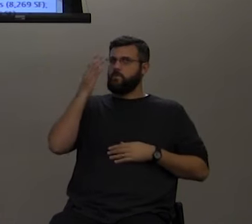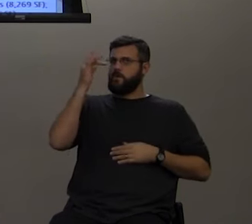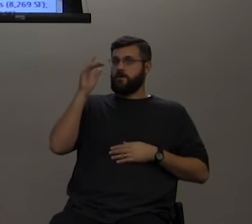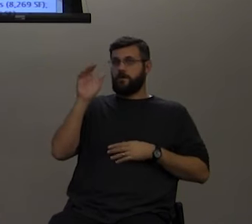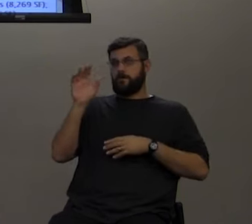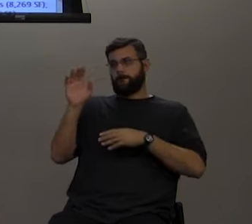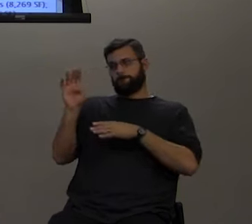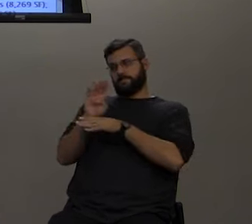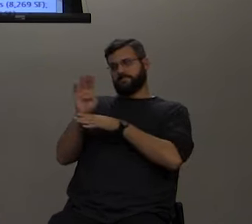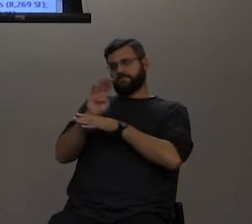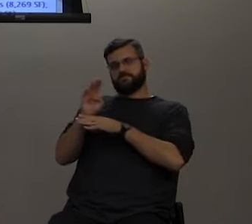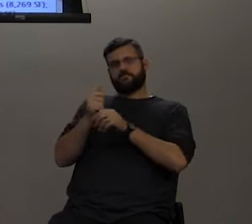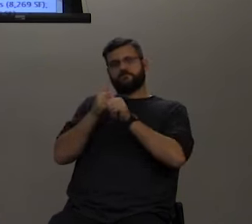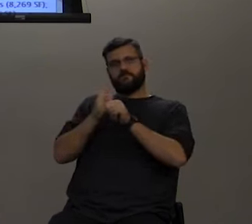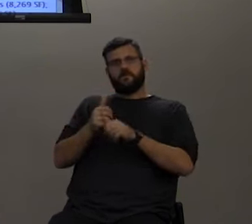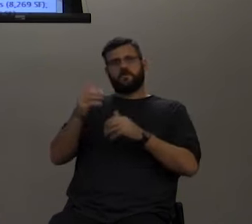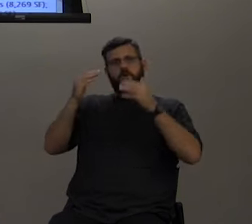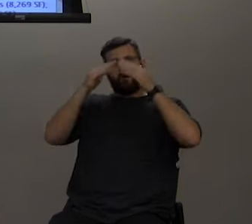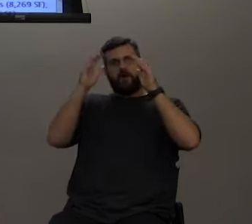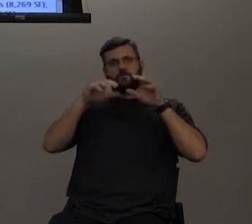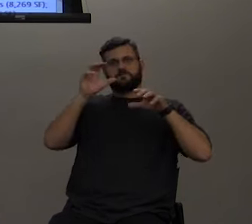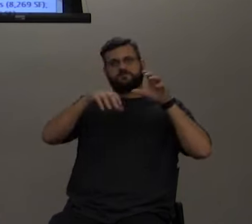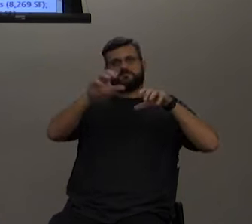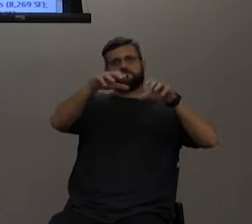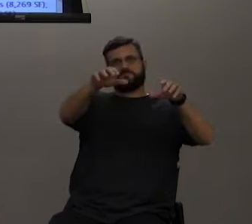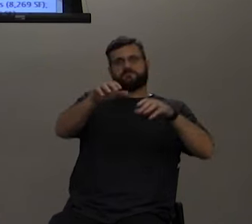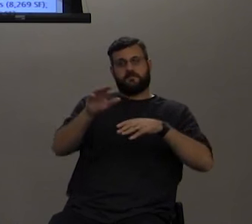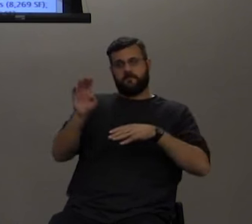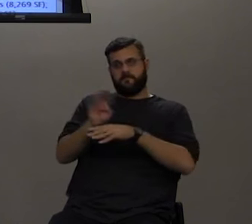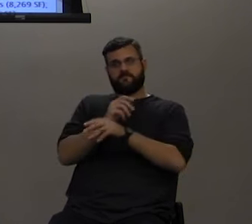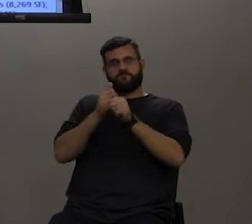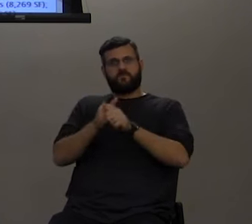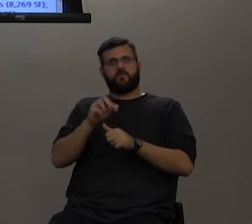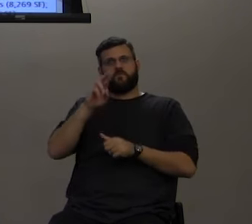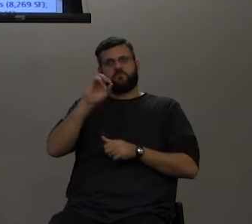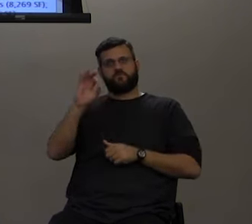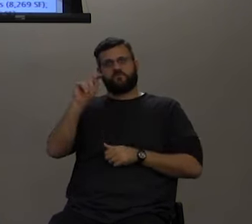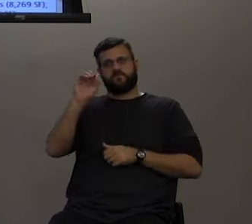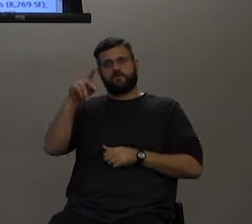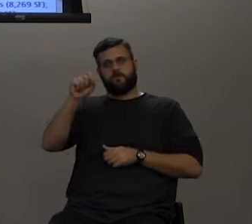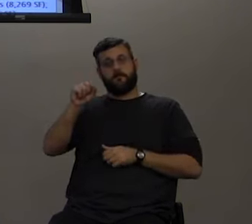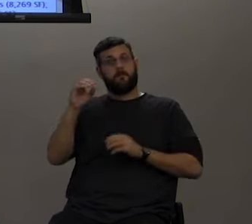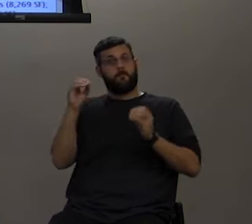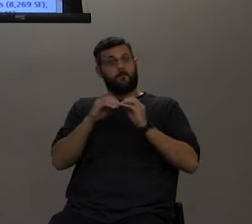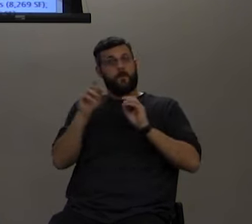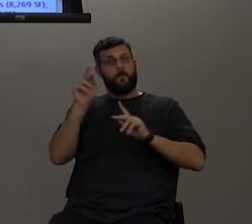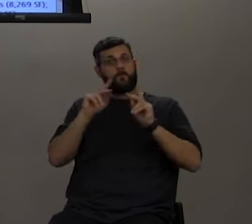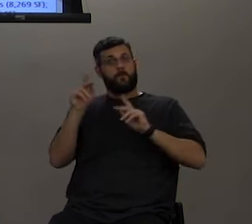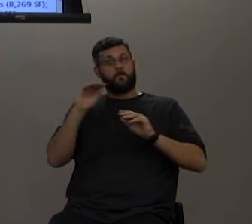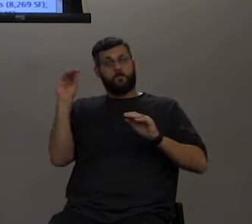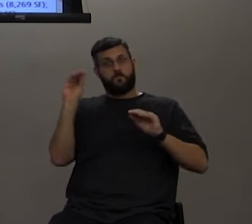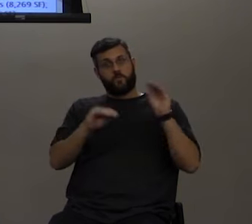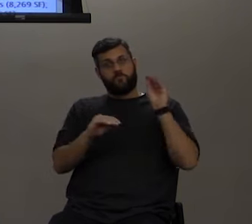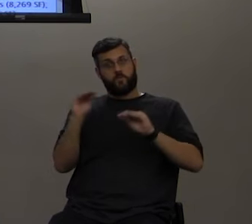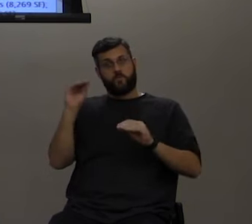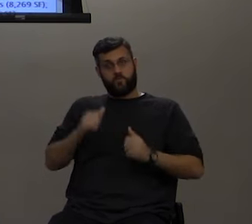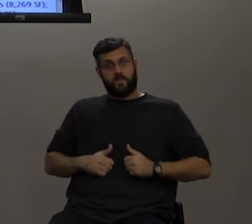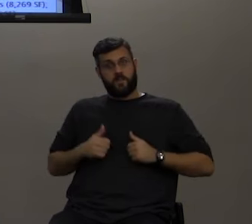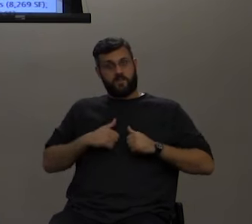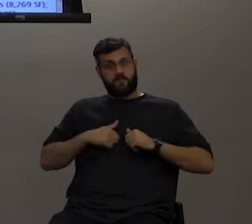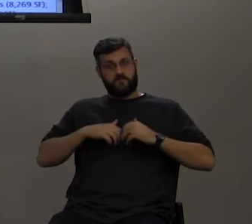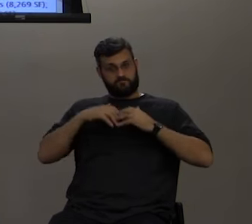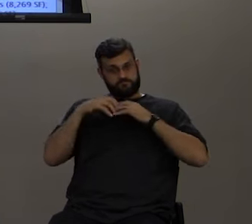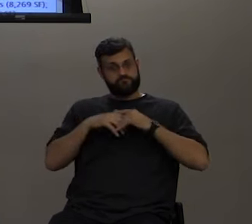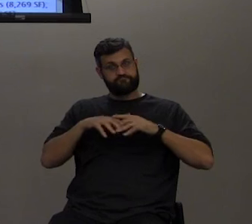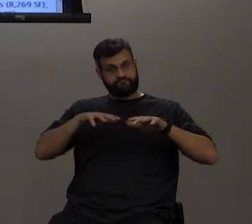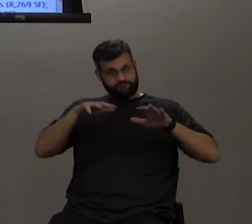The industry terminology is retail follows rooftops. You get more people to live here, more retailers will have interest in the community. We've